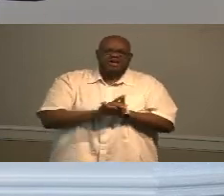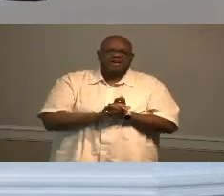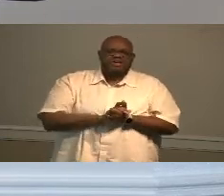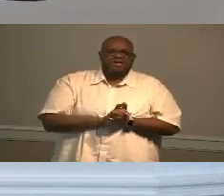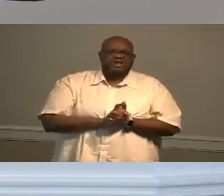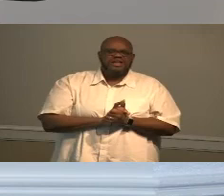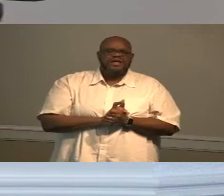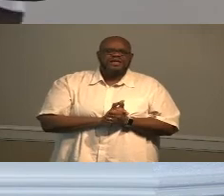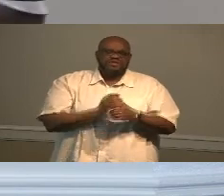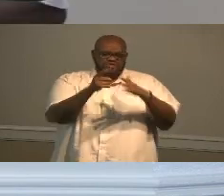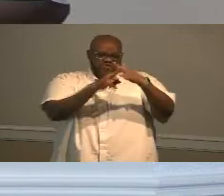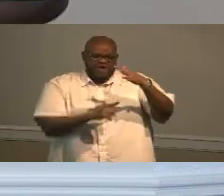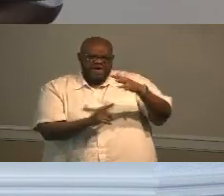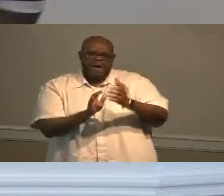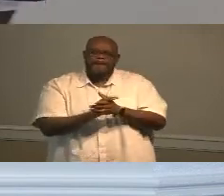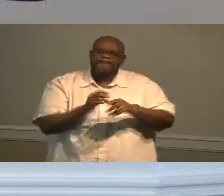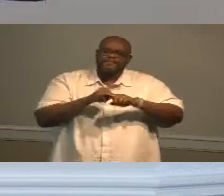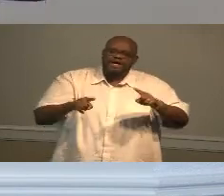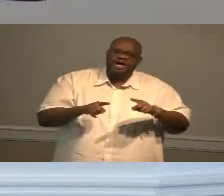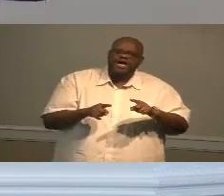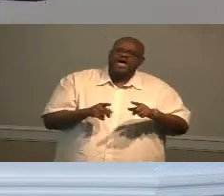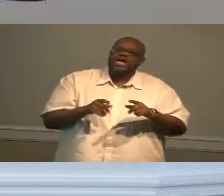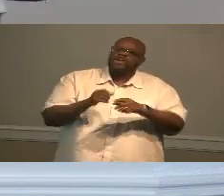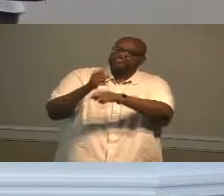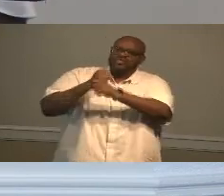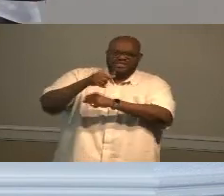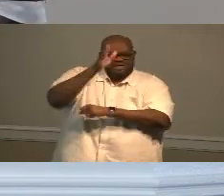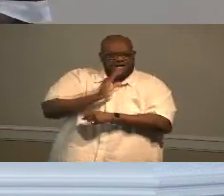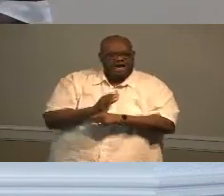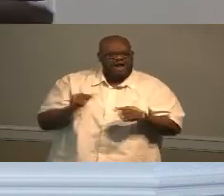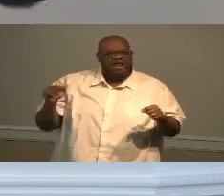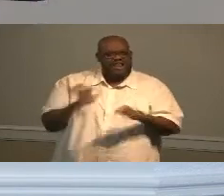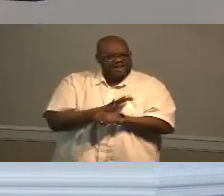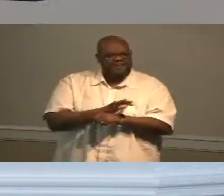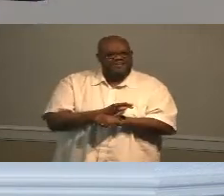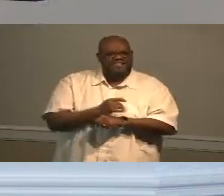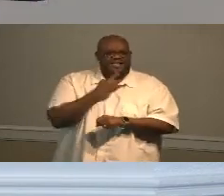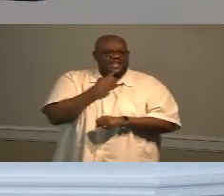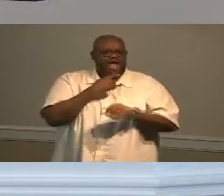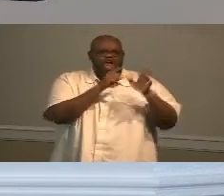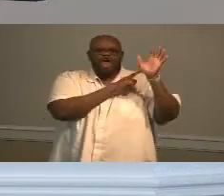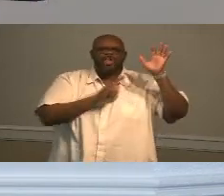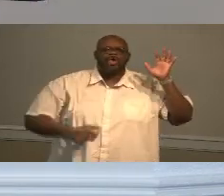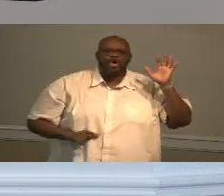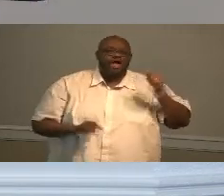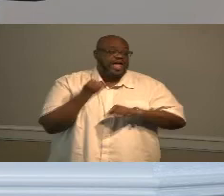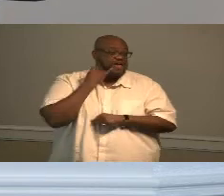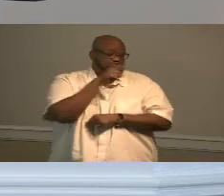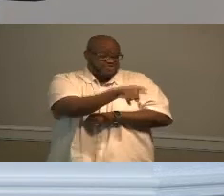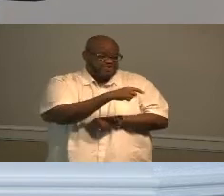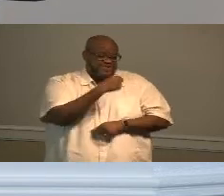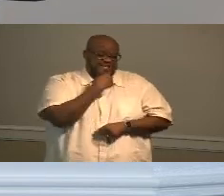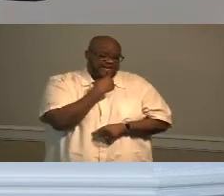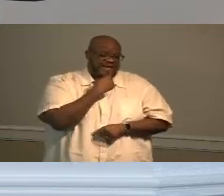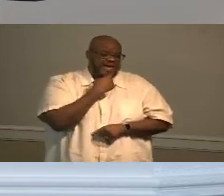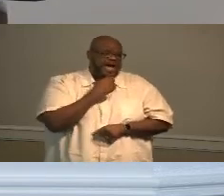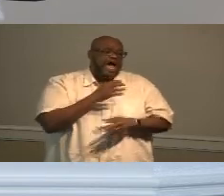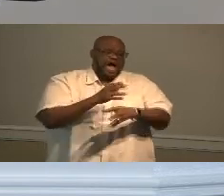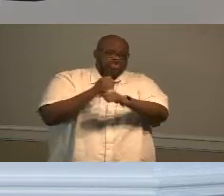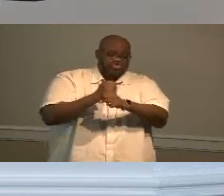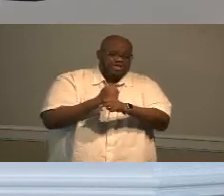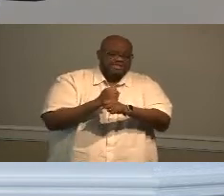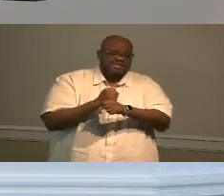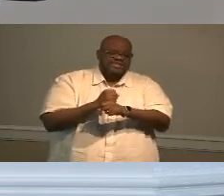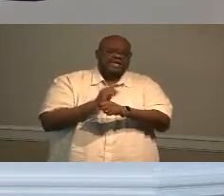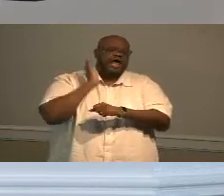boat. At least he was willing to trust God. At least he was willing to say, Lord, if you say it, I trust it and I'll do